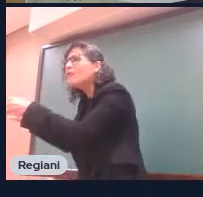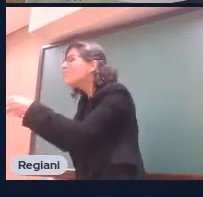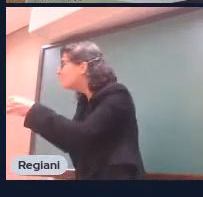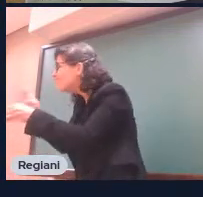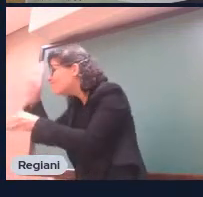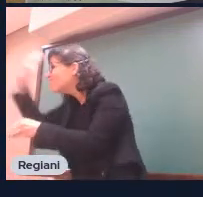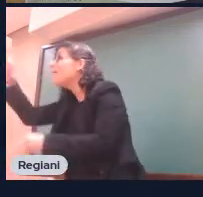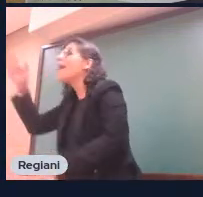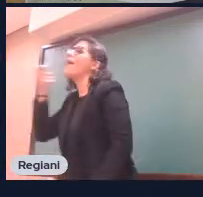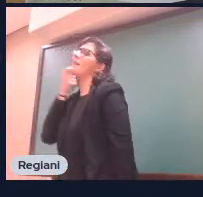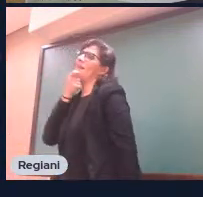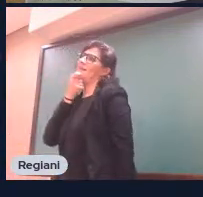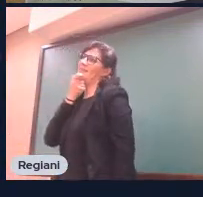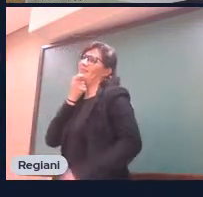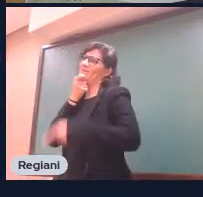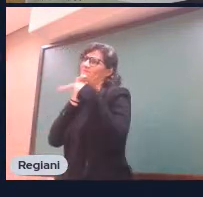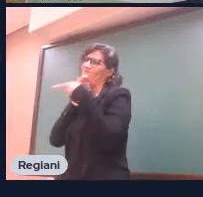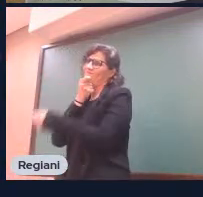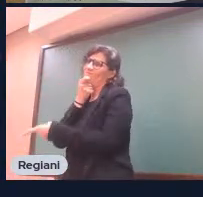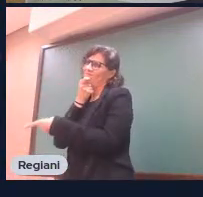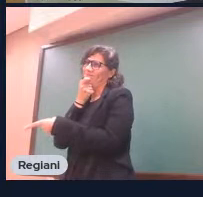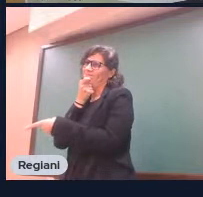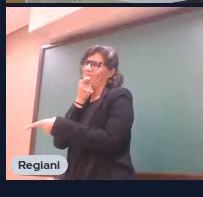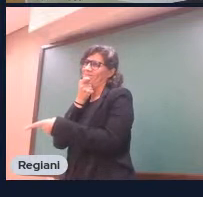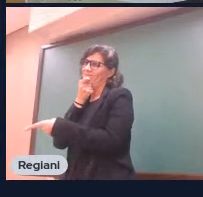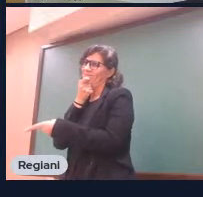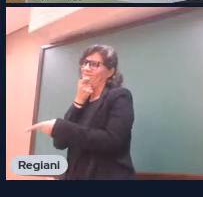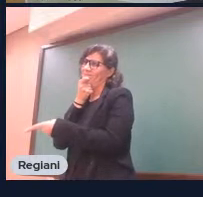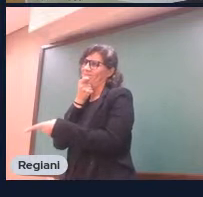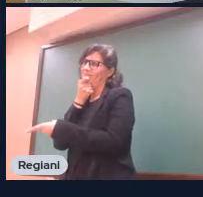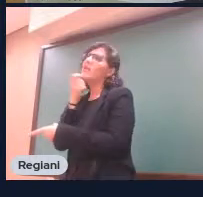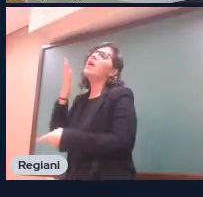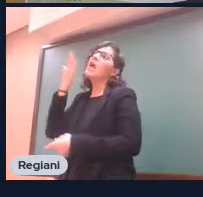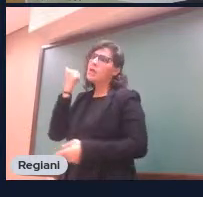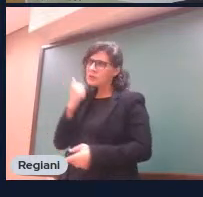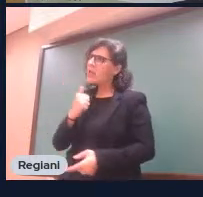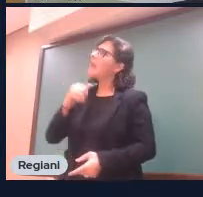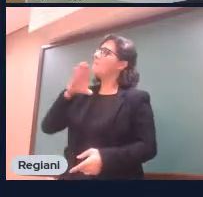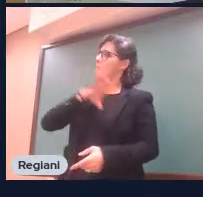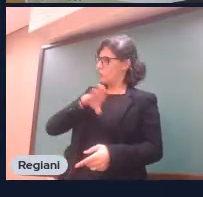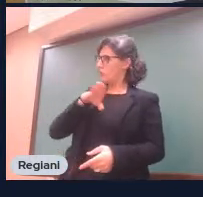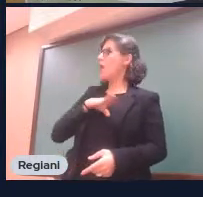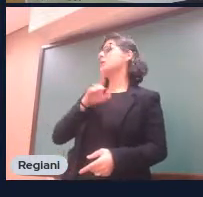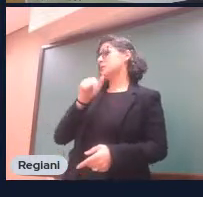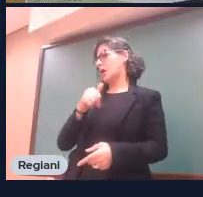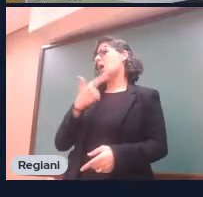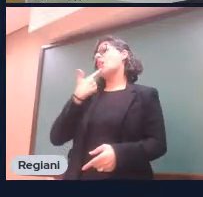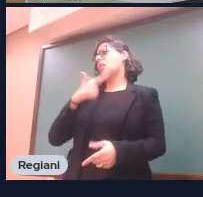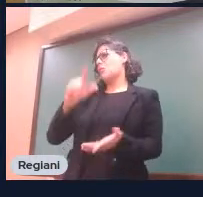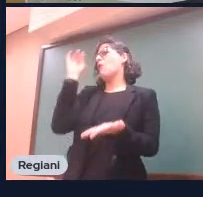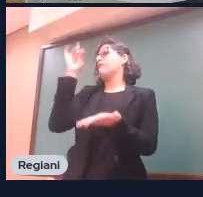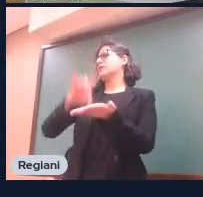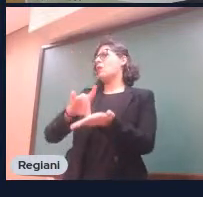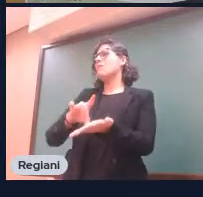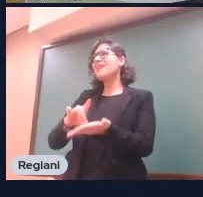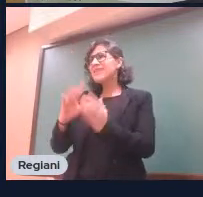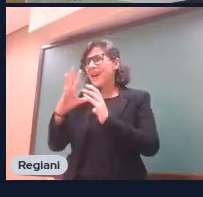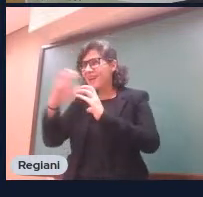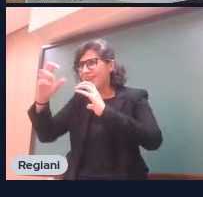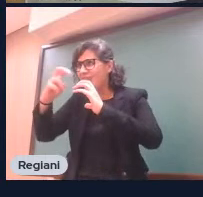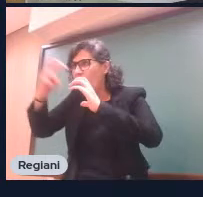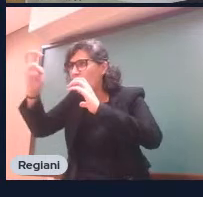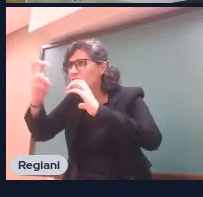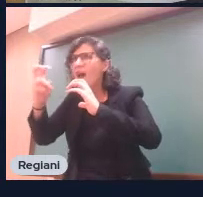Conclusion, despite the fact that Portuguese is a very big language, it cannot be used yet for